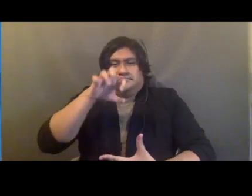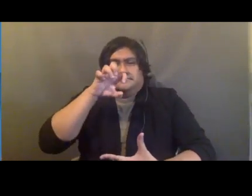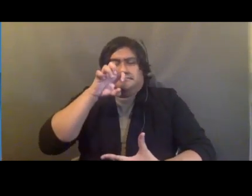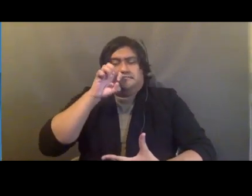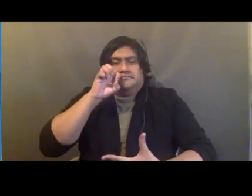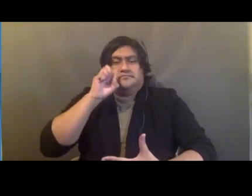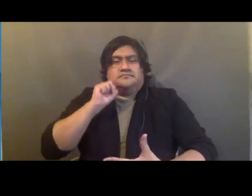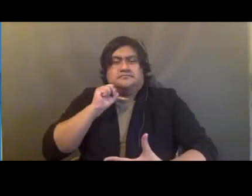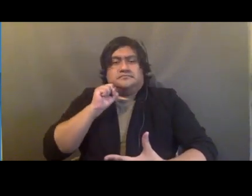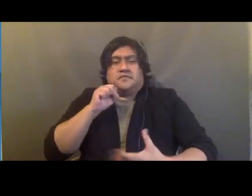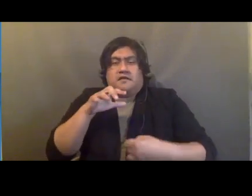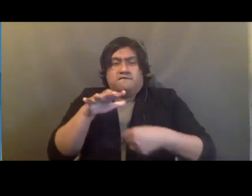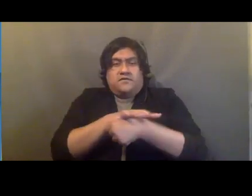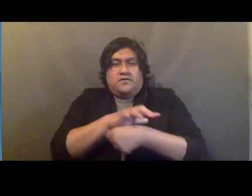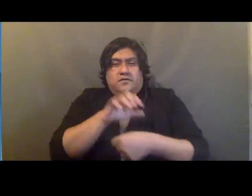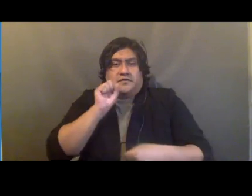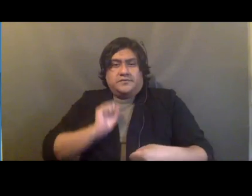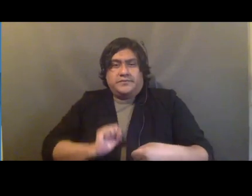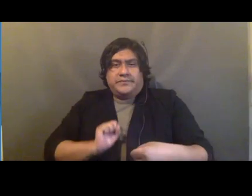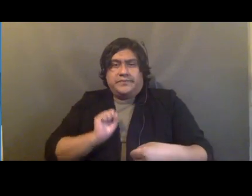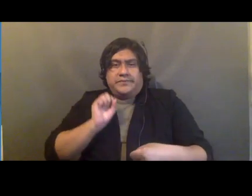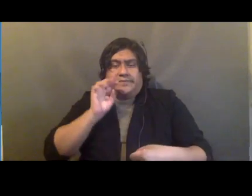and a full exhale.